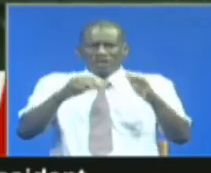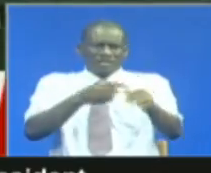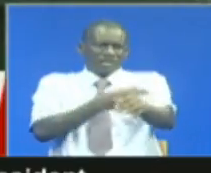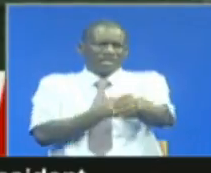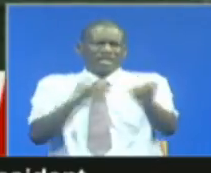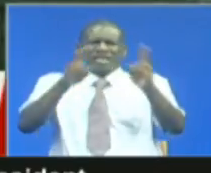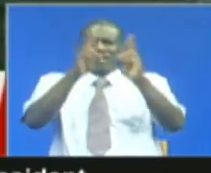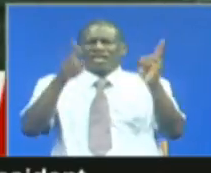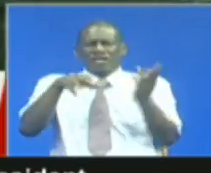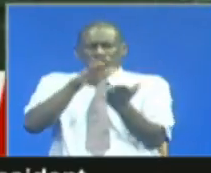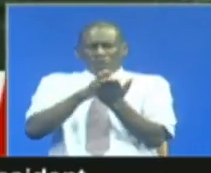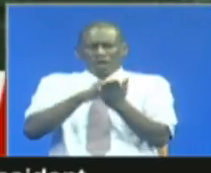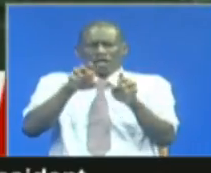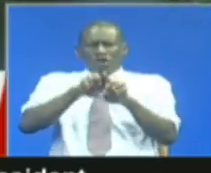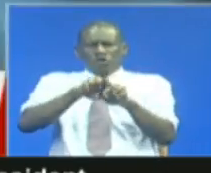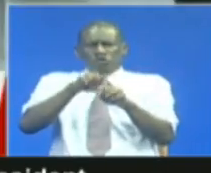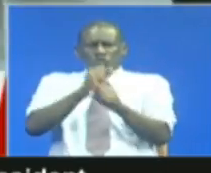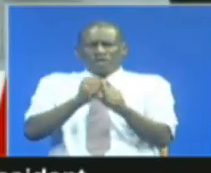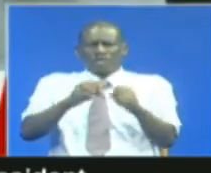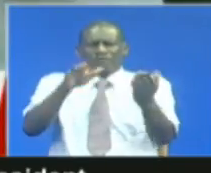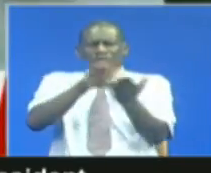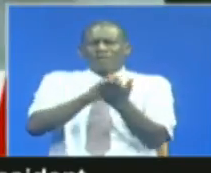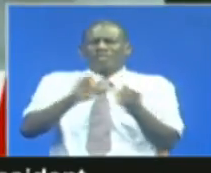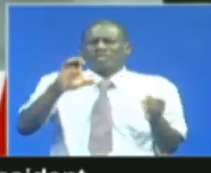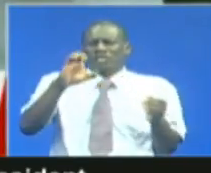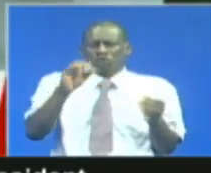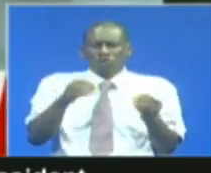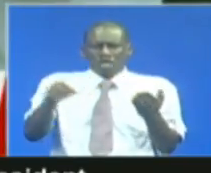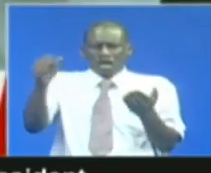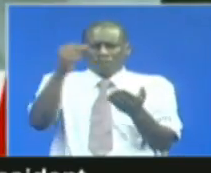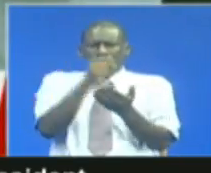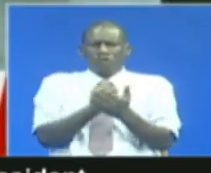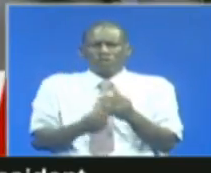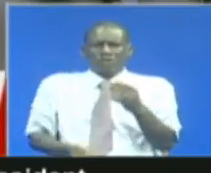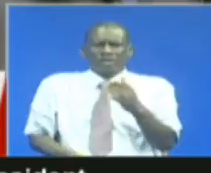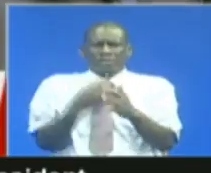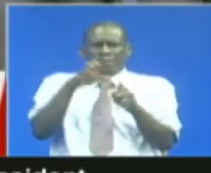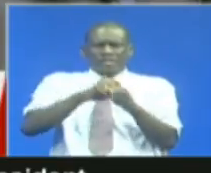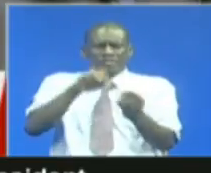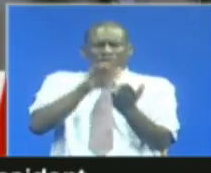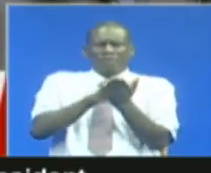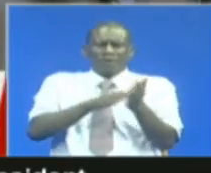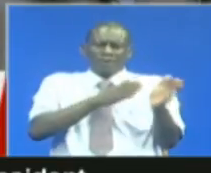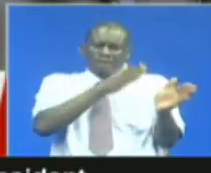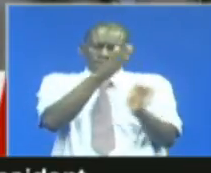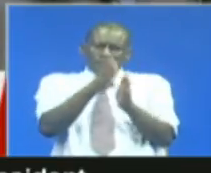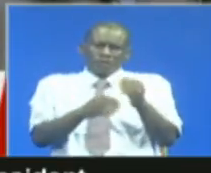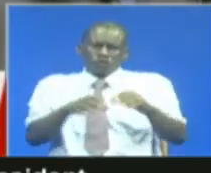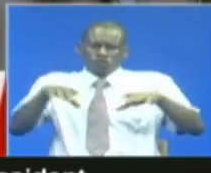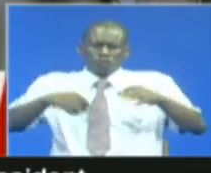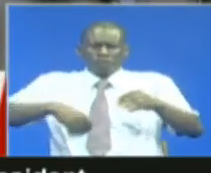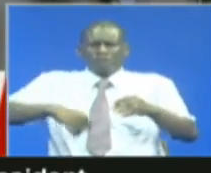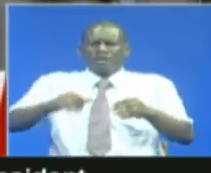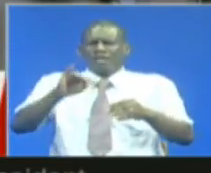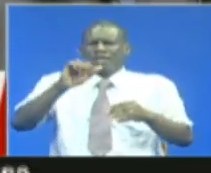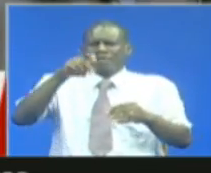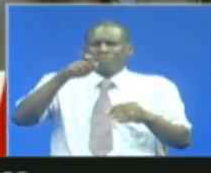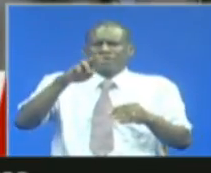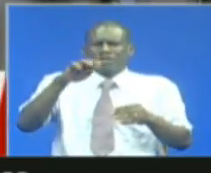Bank and also served as the bank's CEO. The appointment comes as the bank gears up to take over Imperial Bank, which was placed